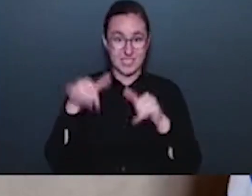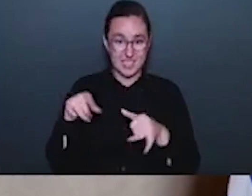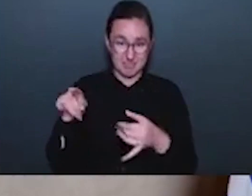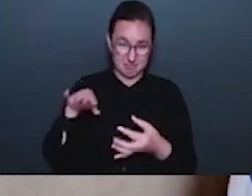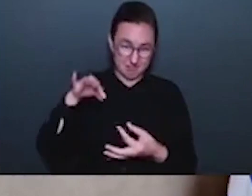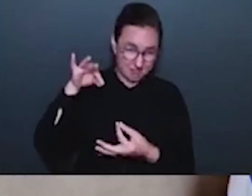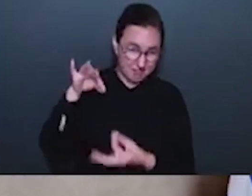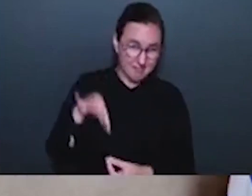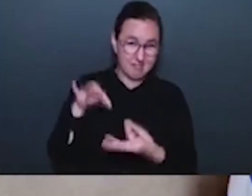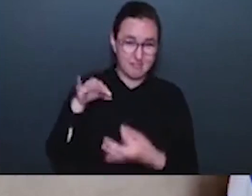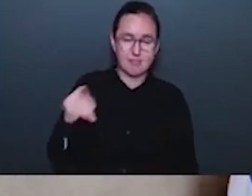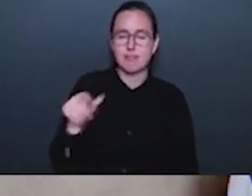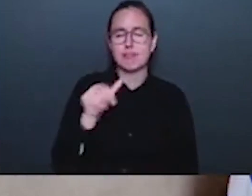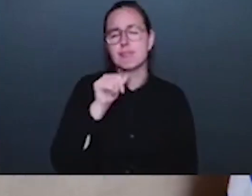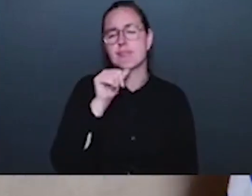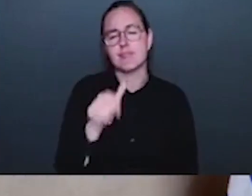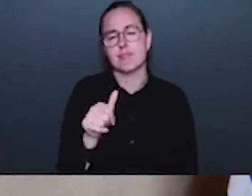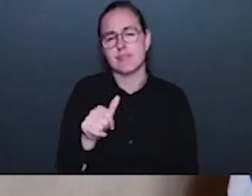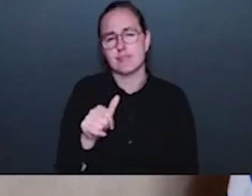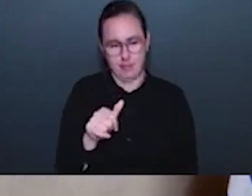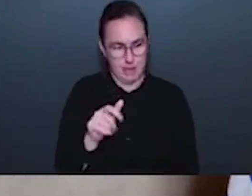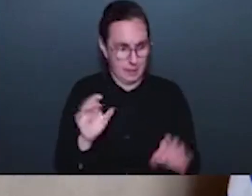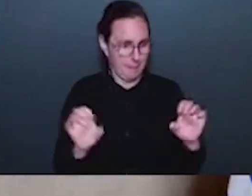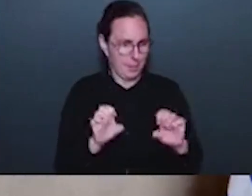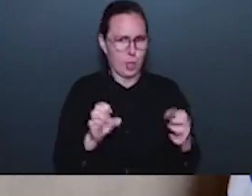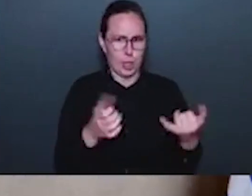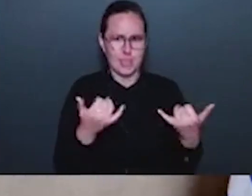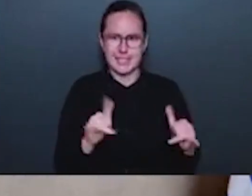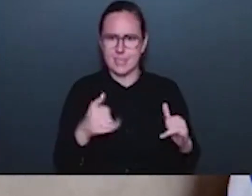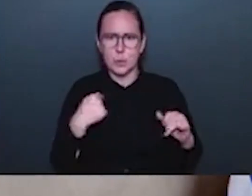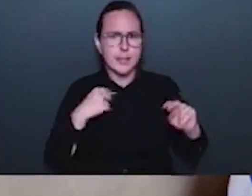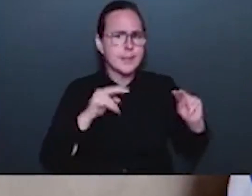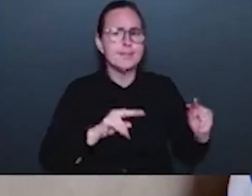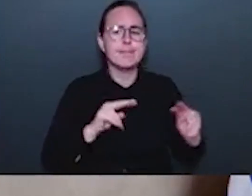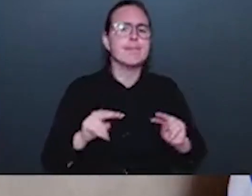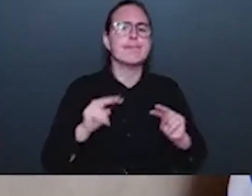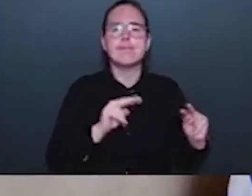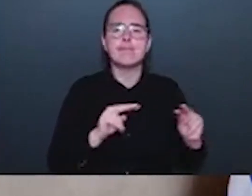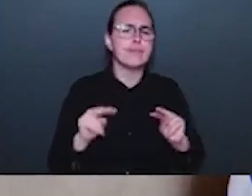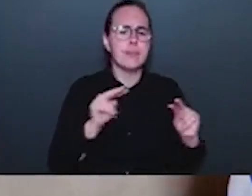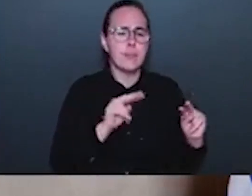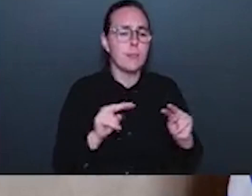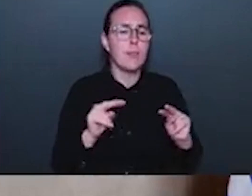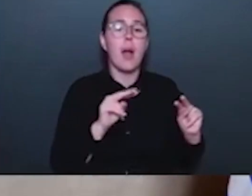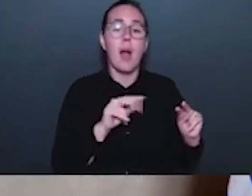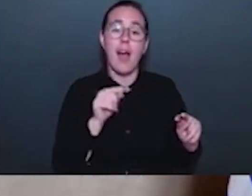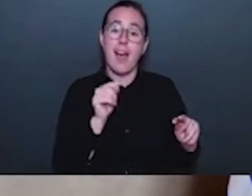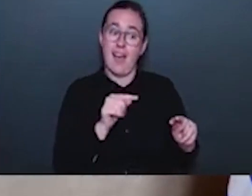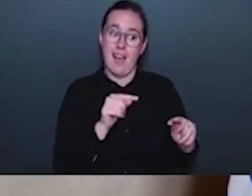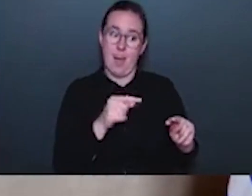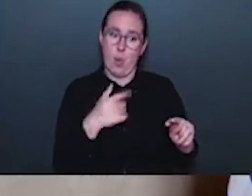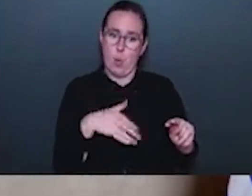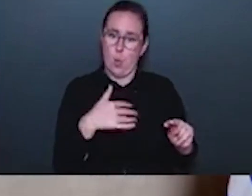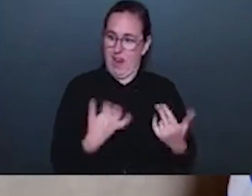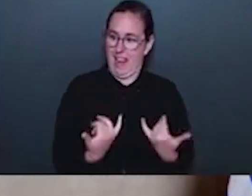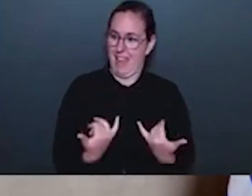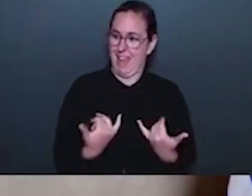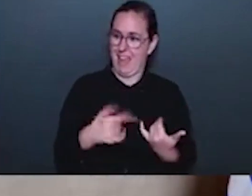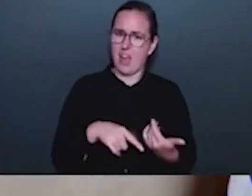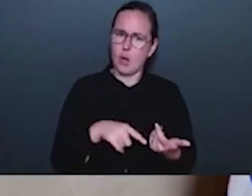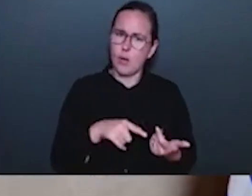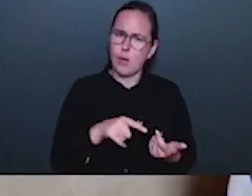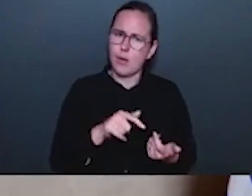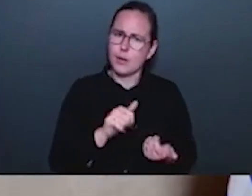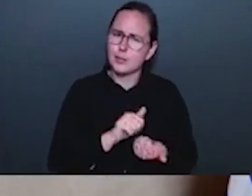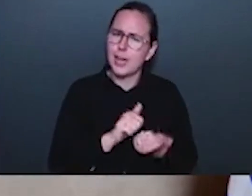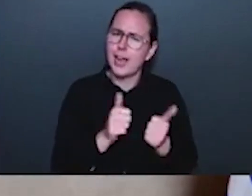helps us take that next work together to make sure that we are doing everything we